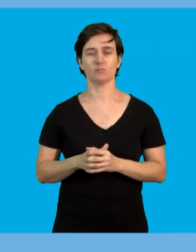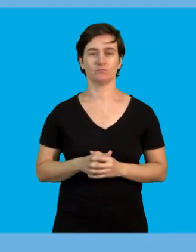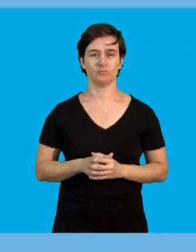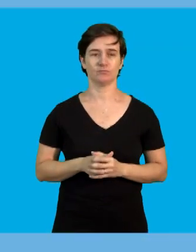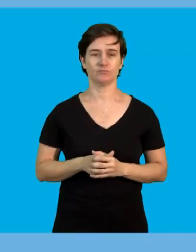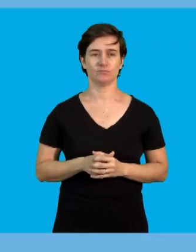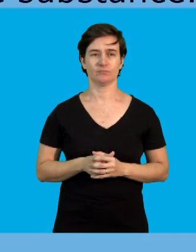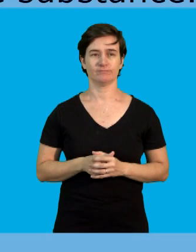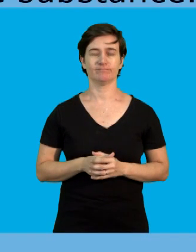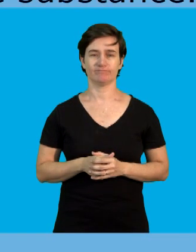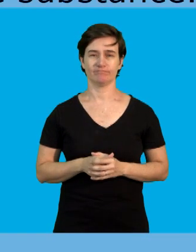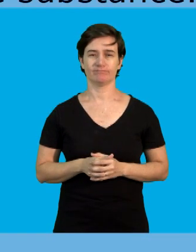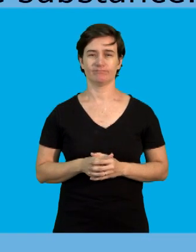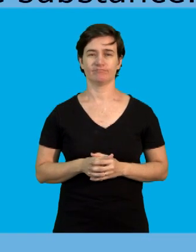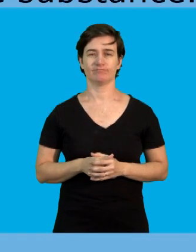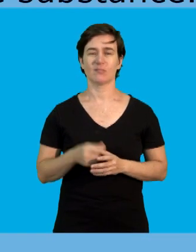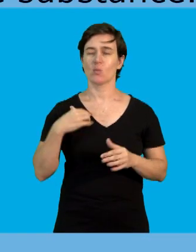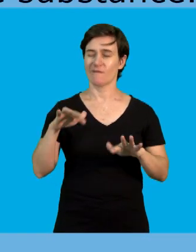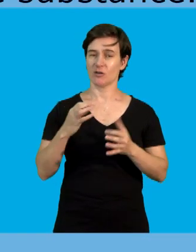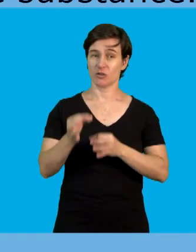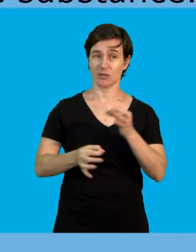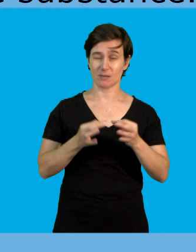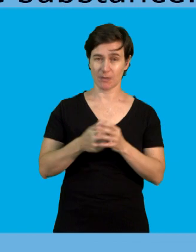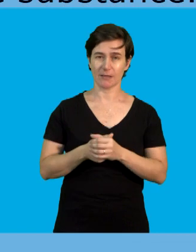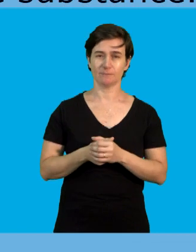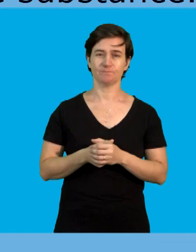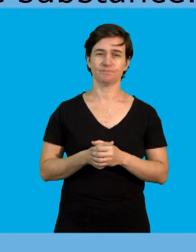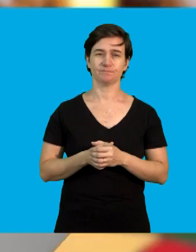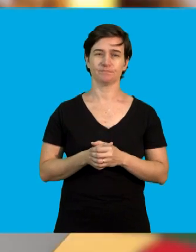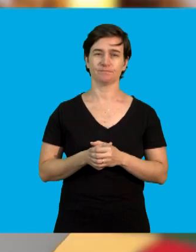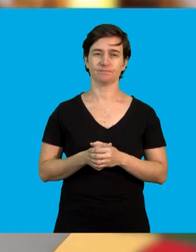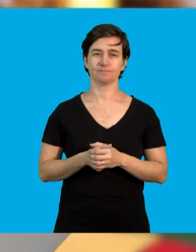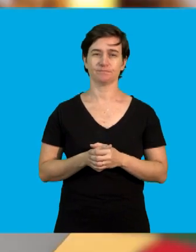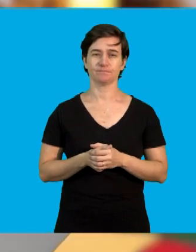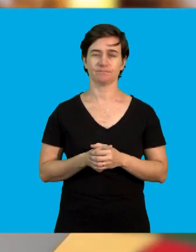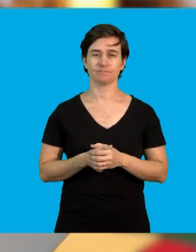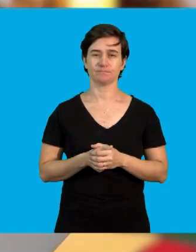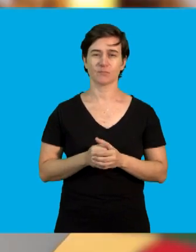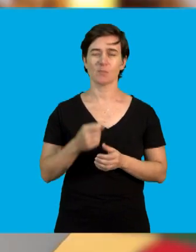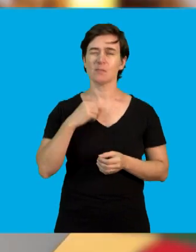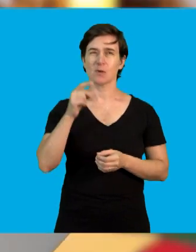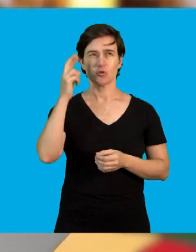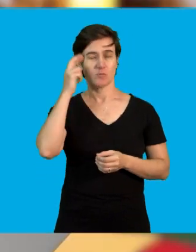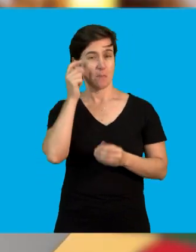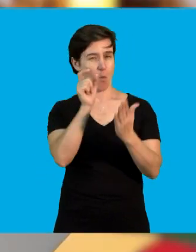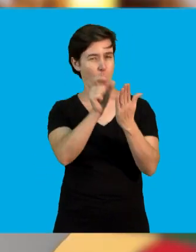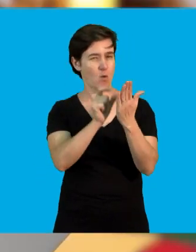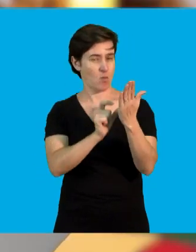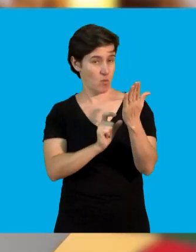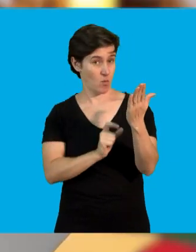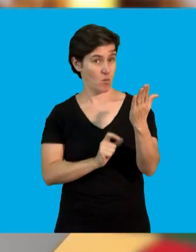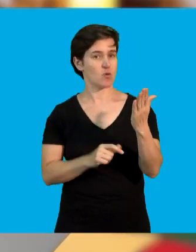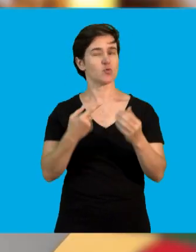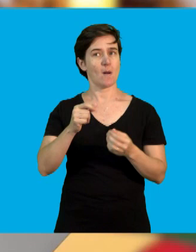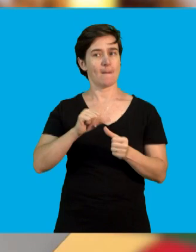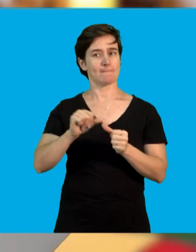now, what we also went through, what we also did throughout this lesson was to now use certain words to better explain